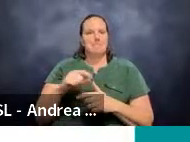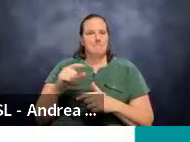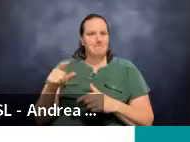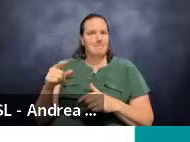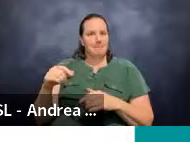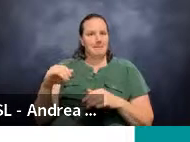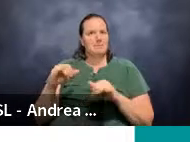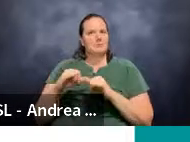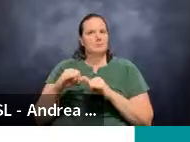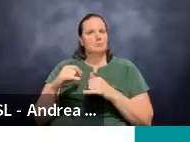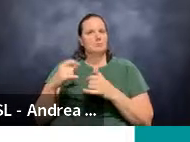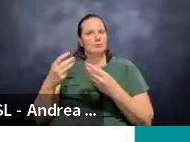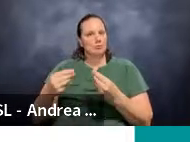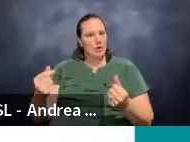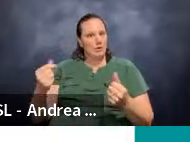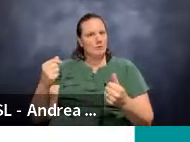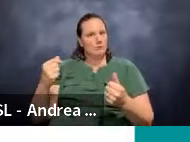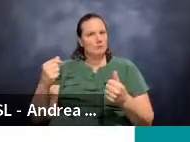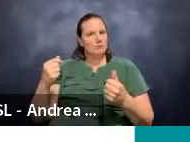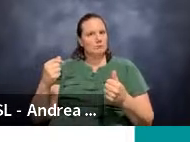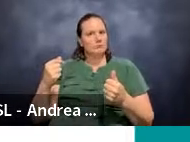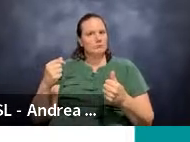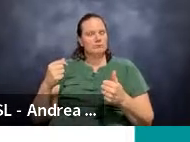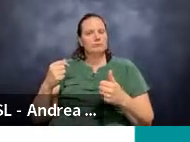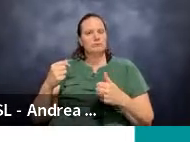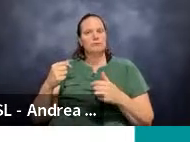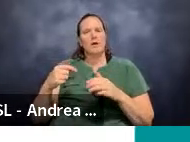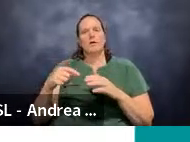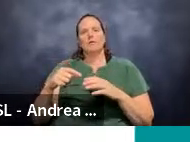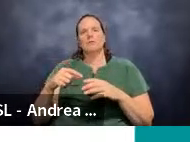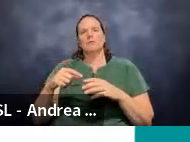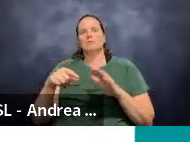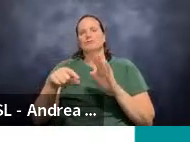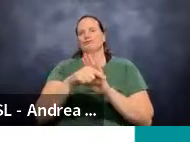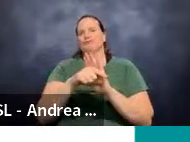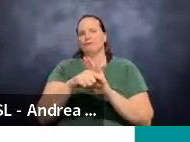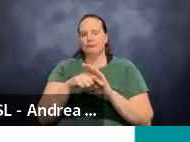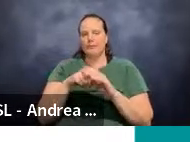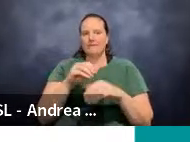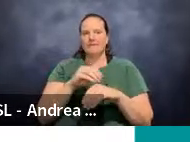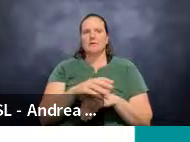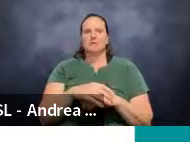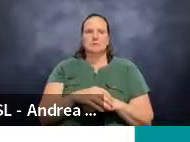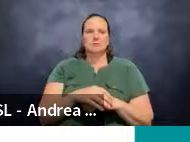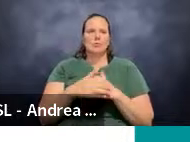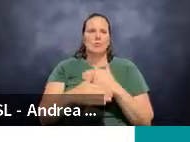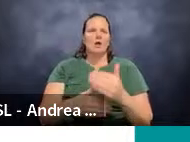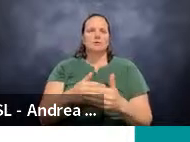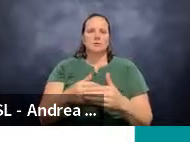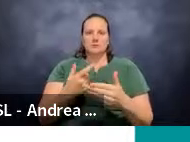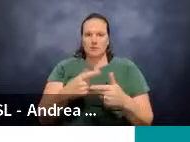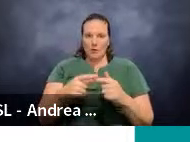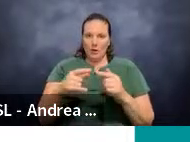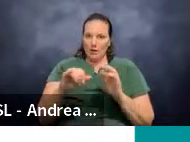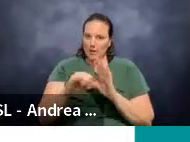effects, processes for the phased identification and evaluation of historic